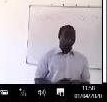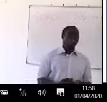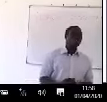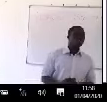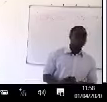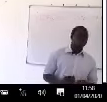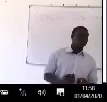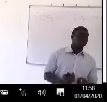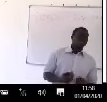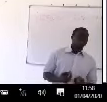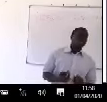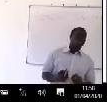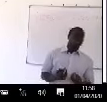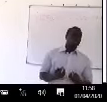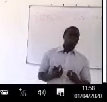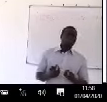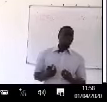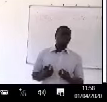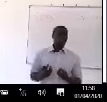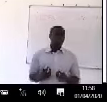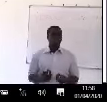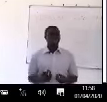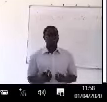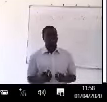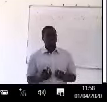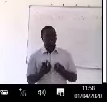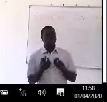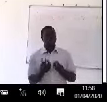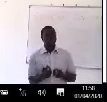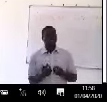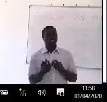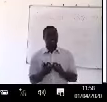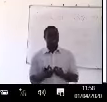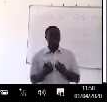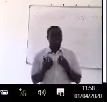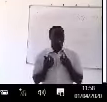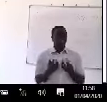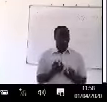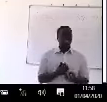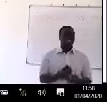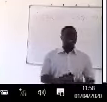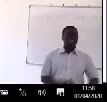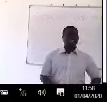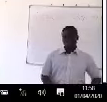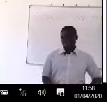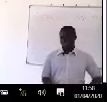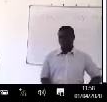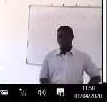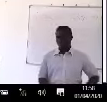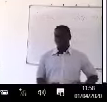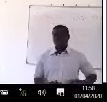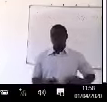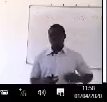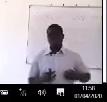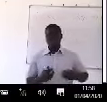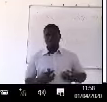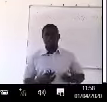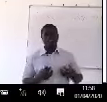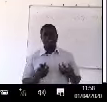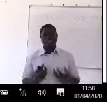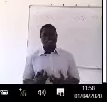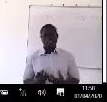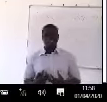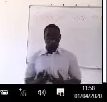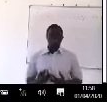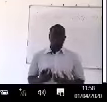movement of food in the throat. Okay, and also the sympathetic nervous system constricts the bladder